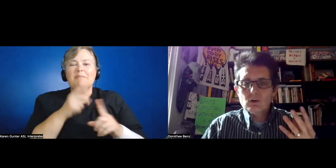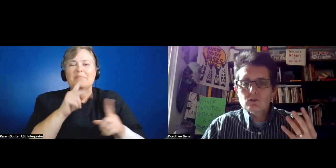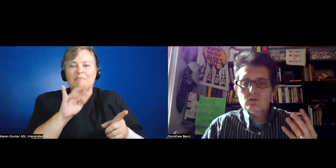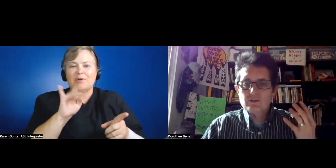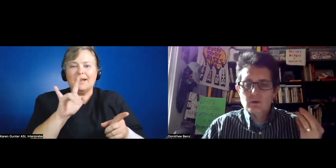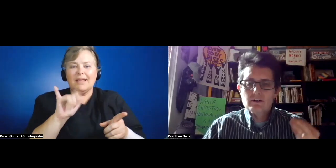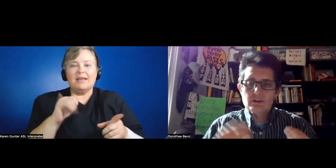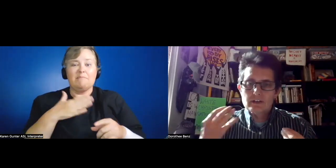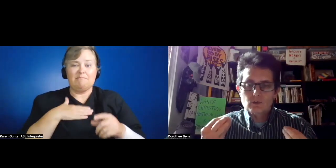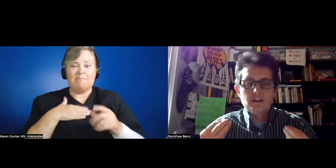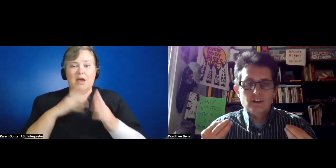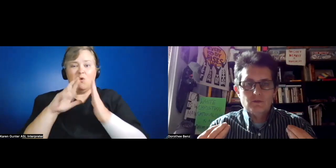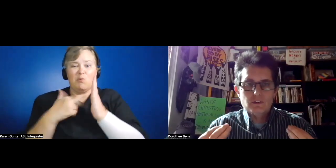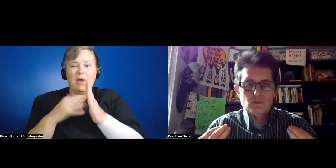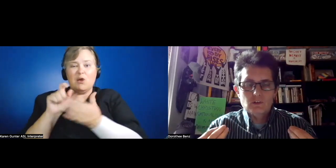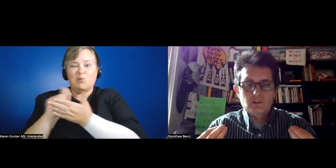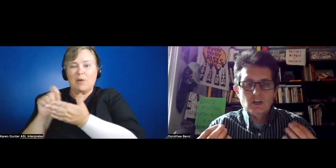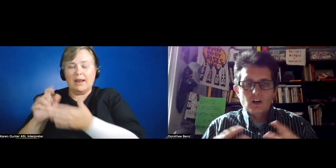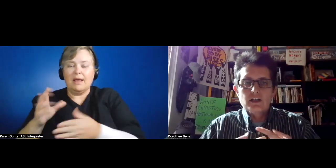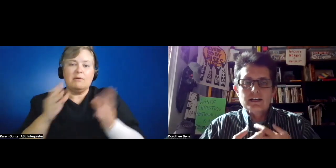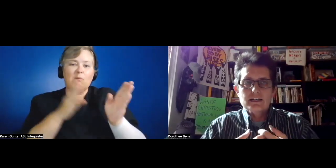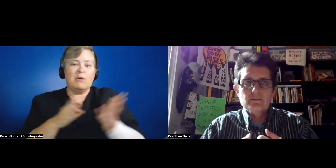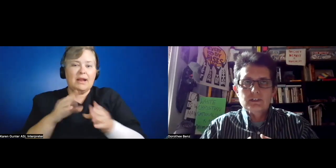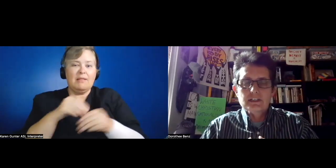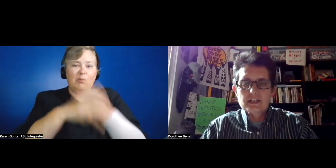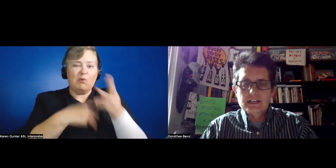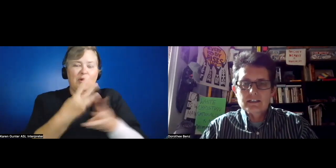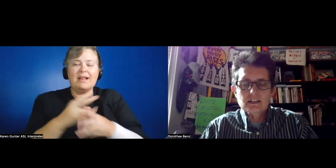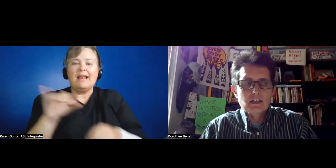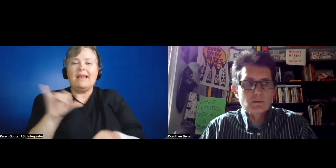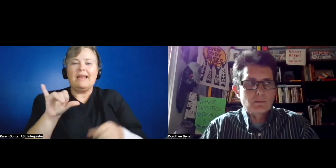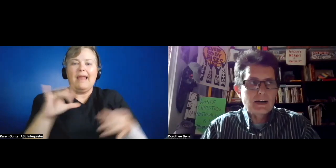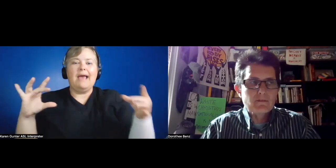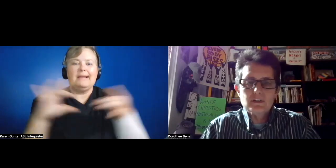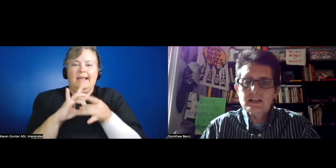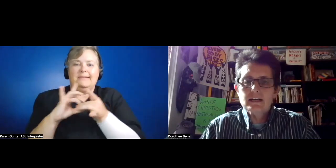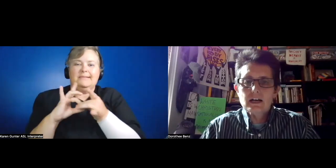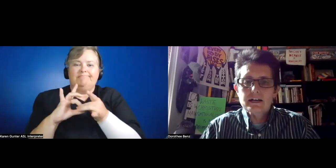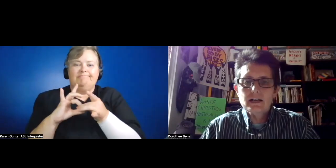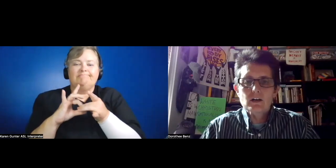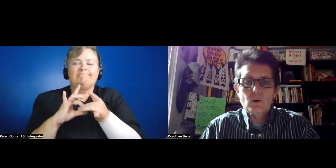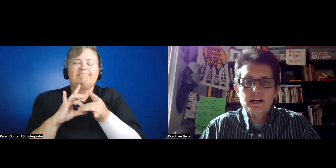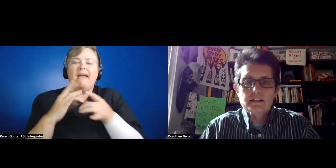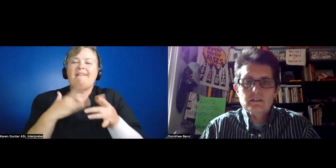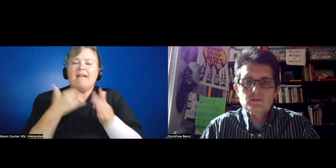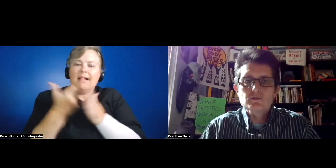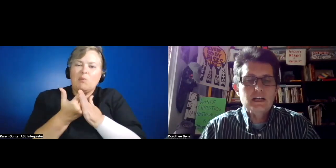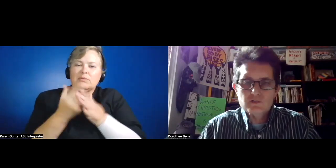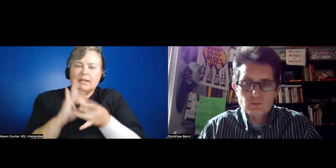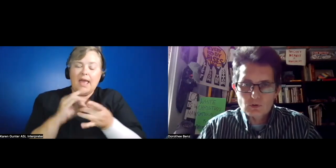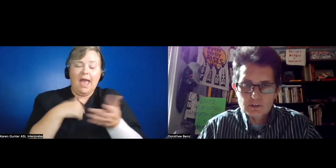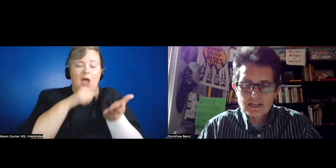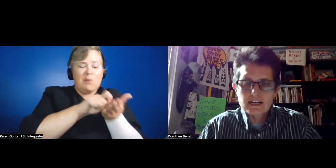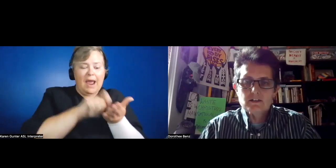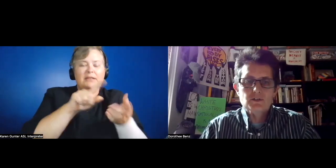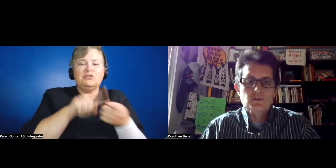my roles as a writer and an organizer in the world are like intimately linked. I feel like I write to change